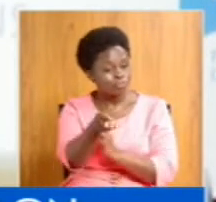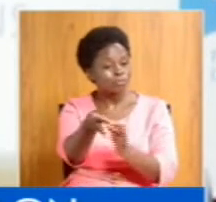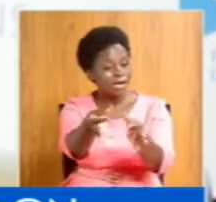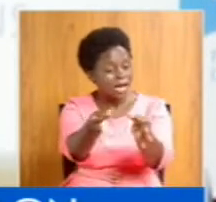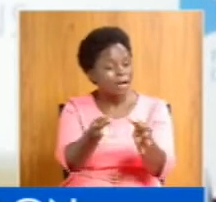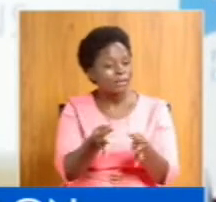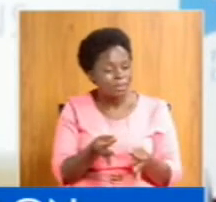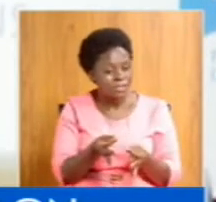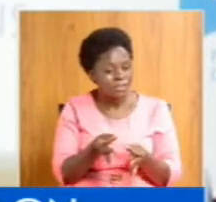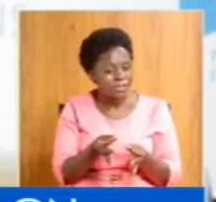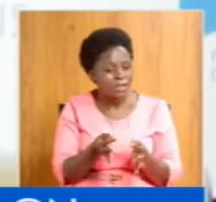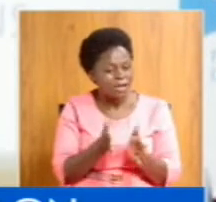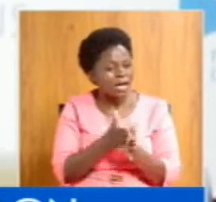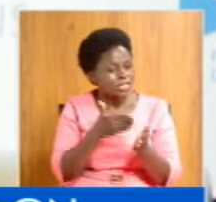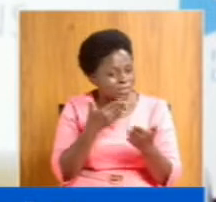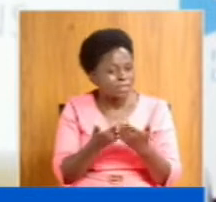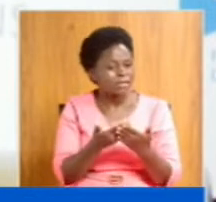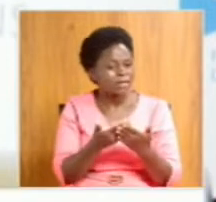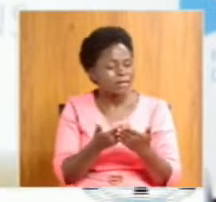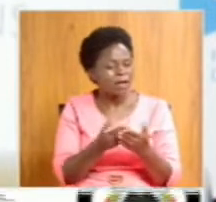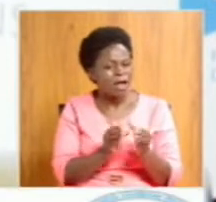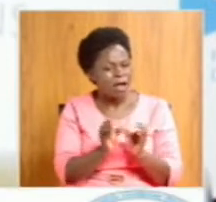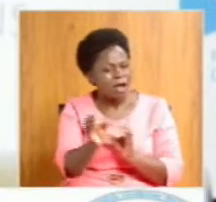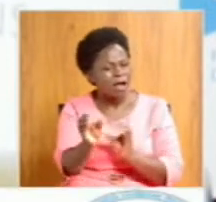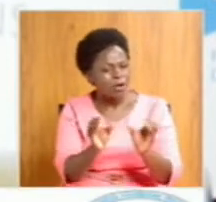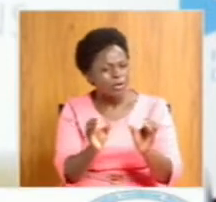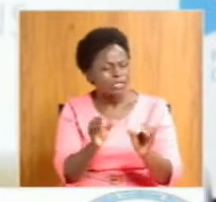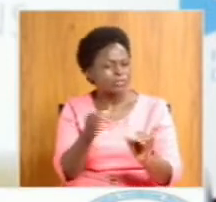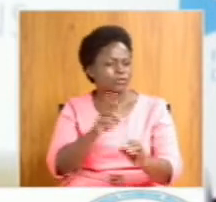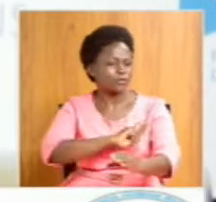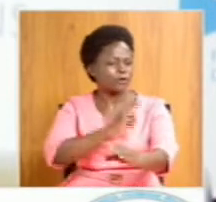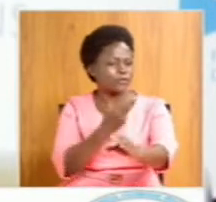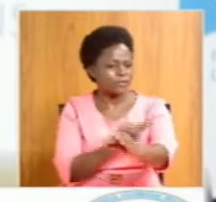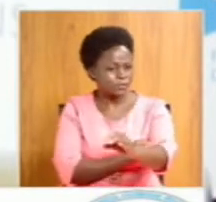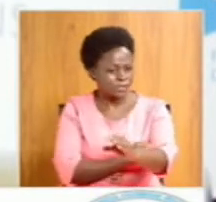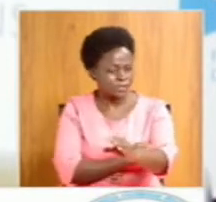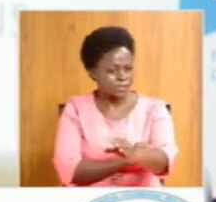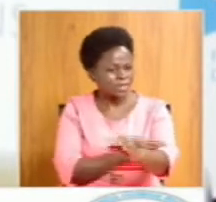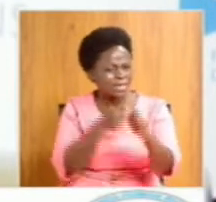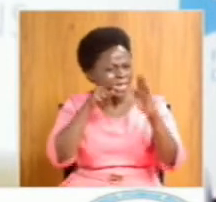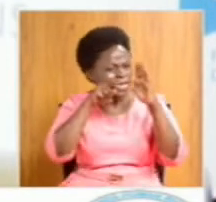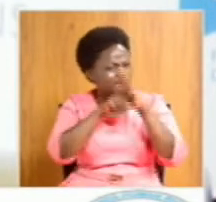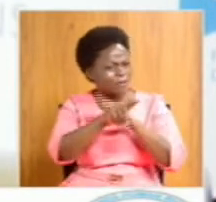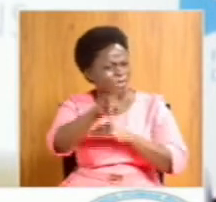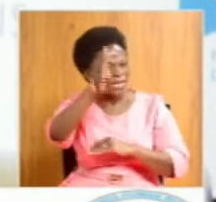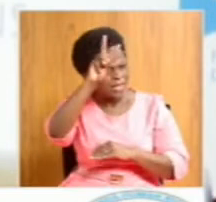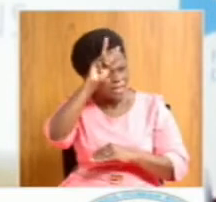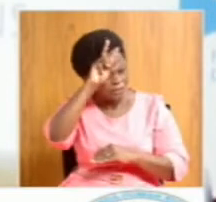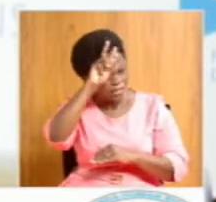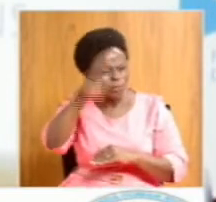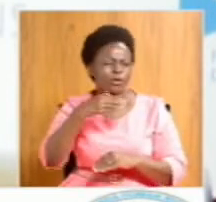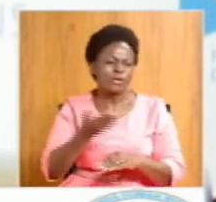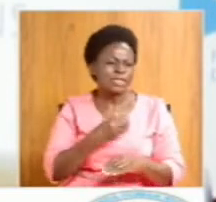and efficient allocation of resources. Deep there in the village, we always have